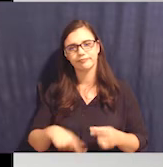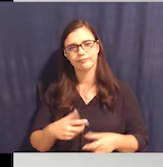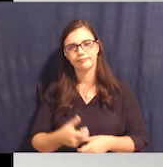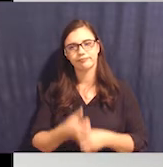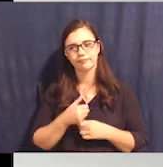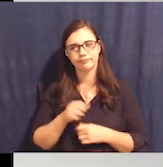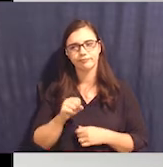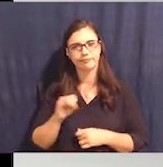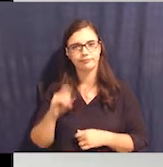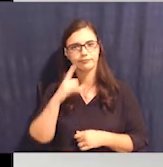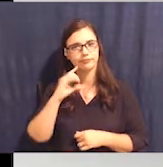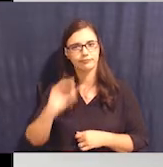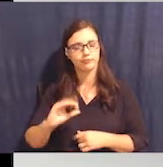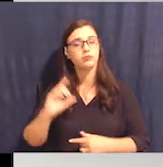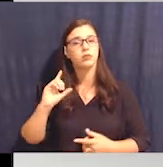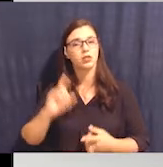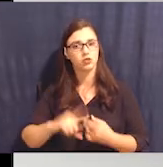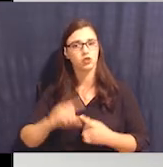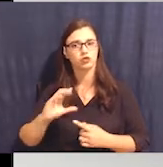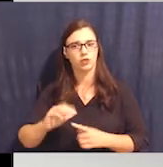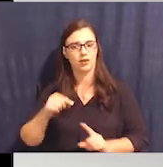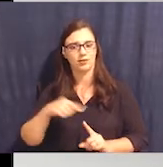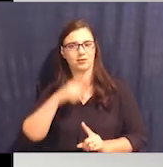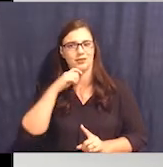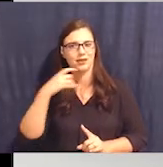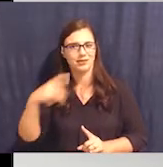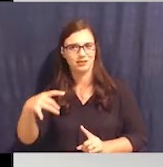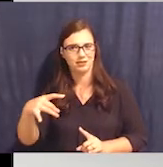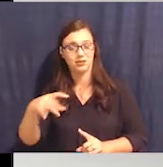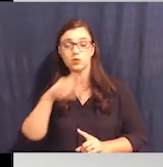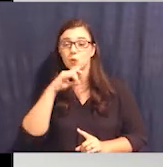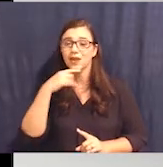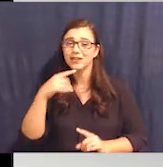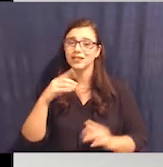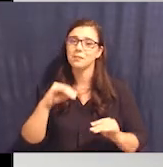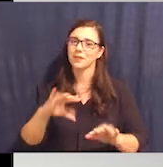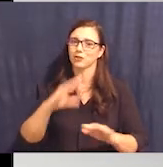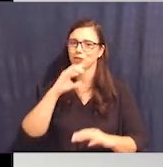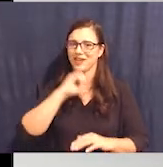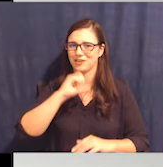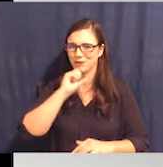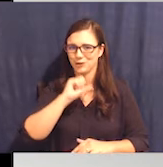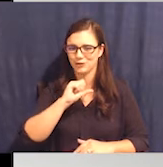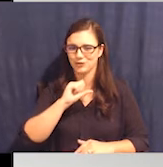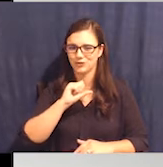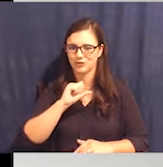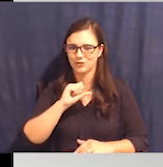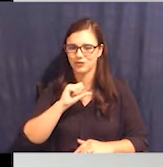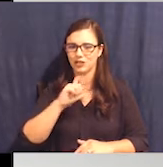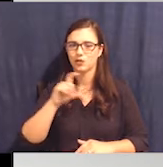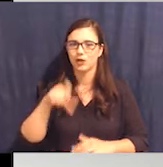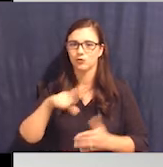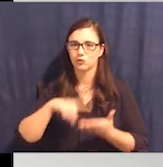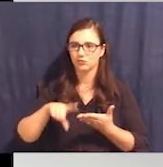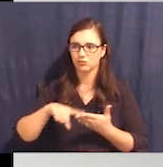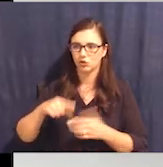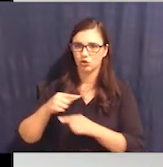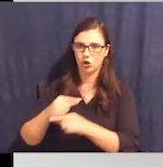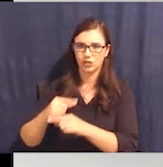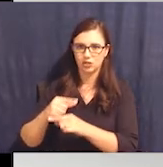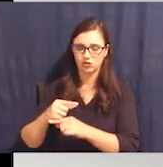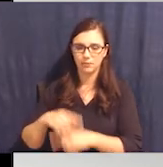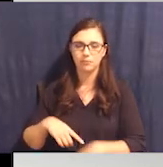be able to get SSI for your child until your child is 18. So 18 is the magic age. You gotta look